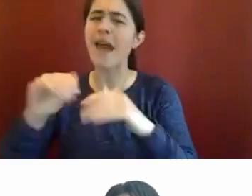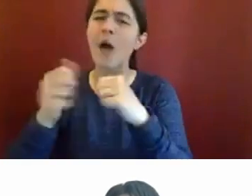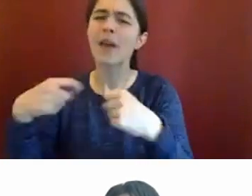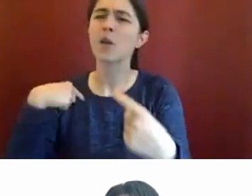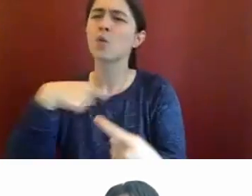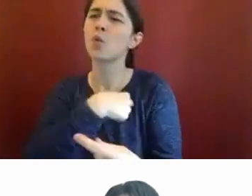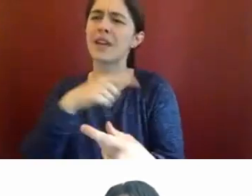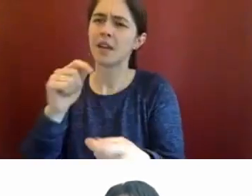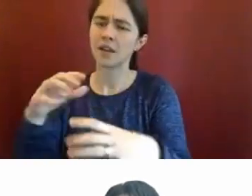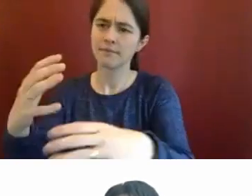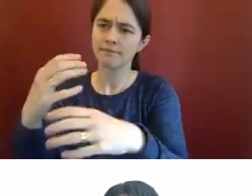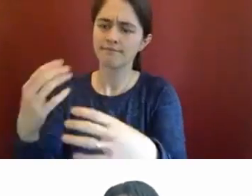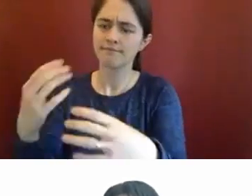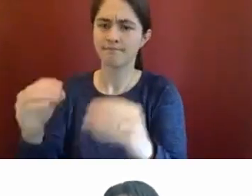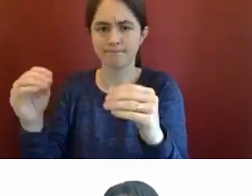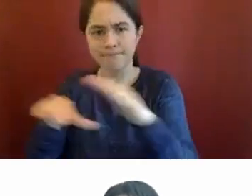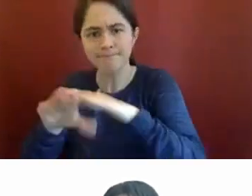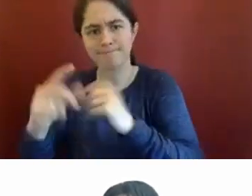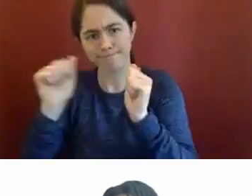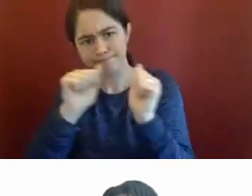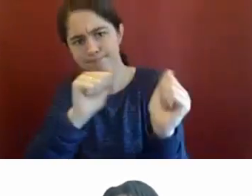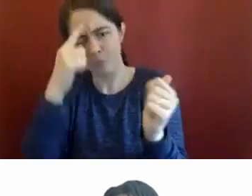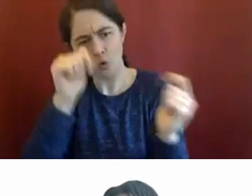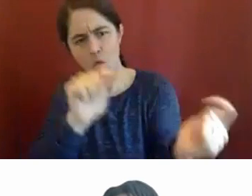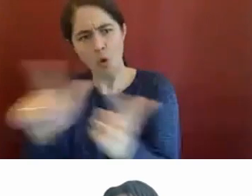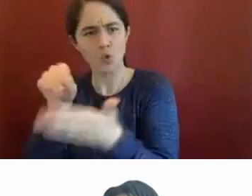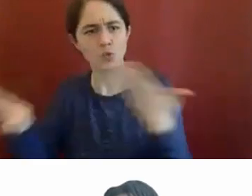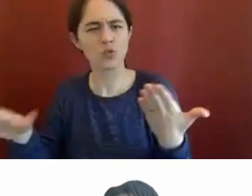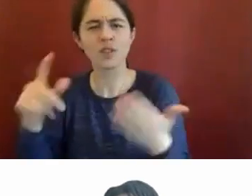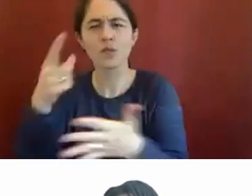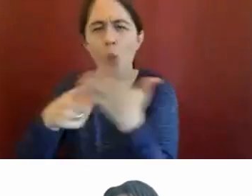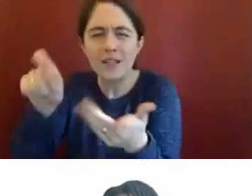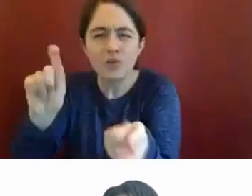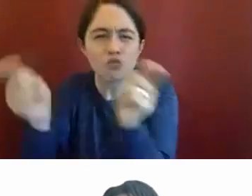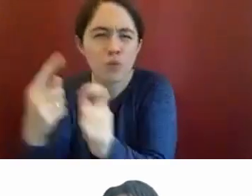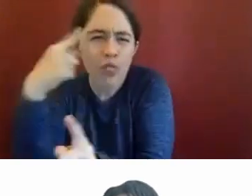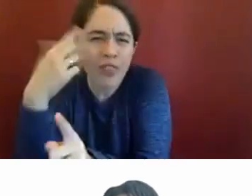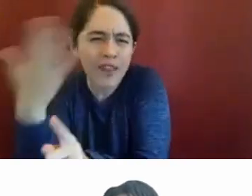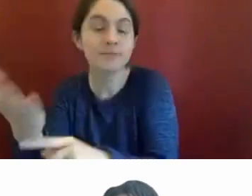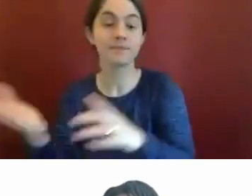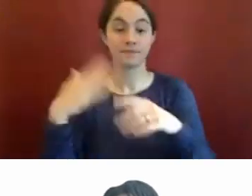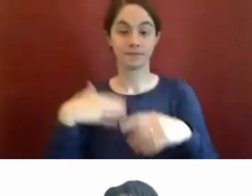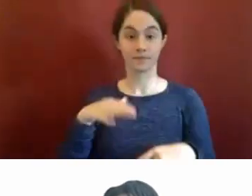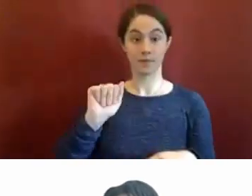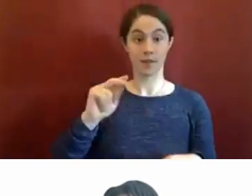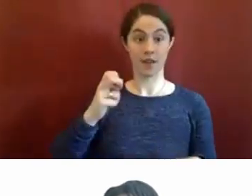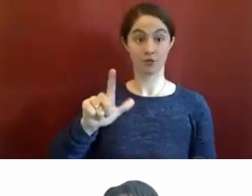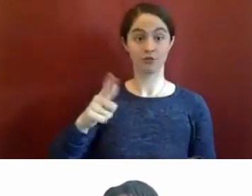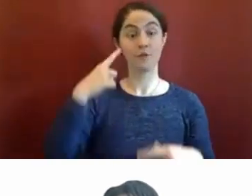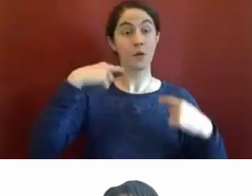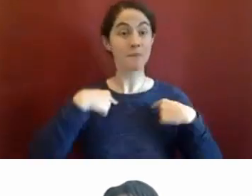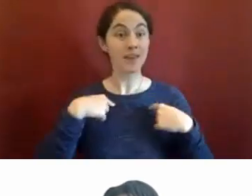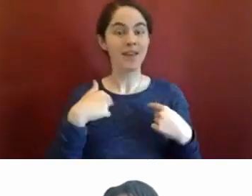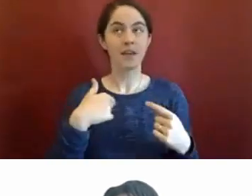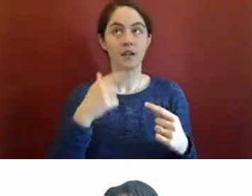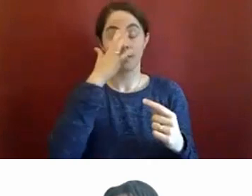this? For me, it was just finding really passionate teachers and people that